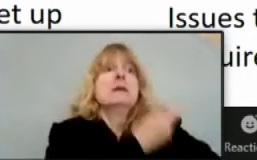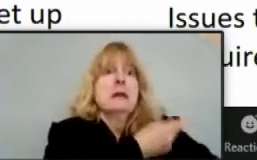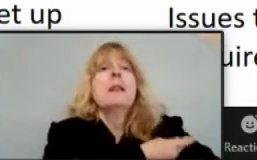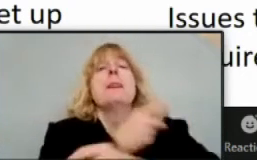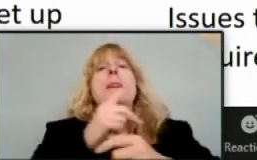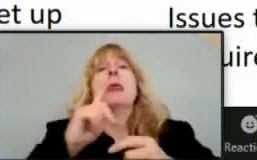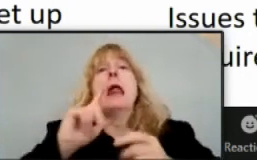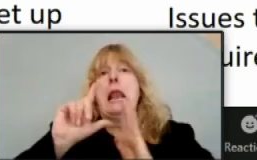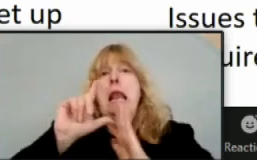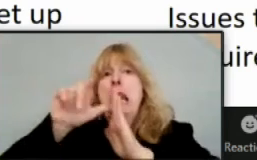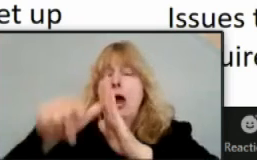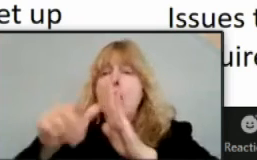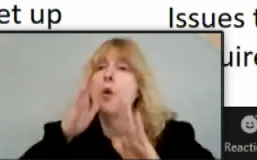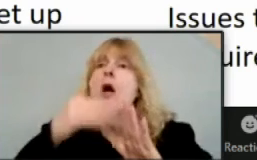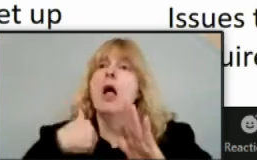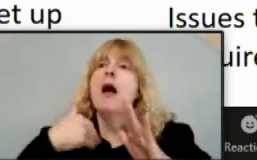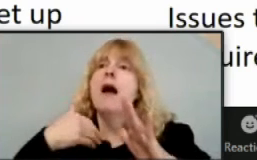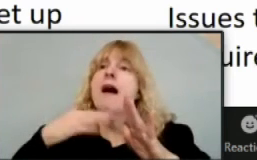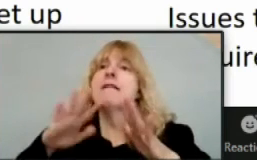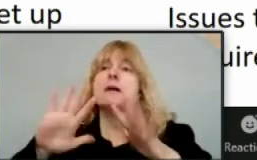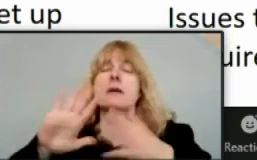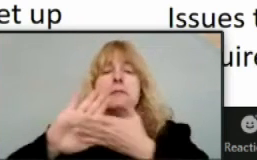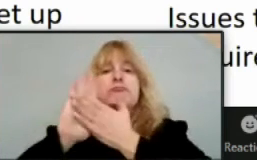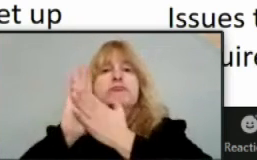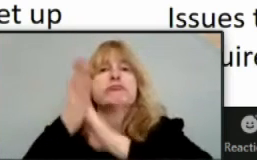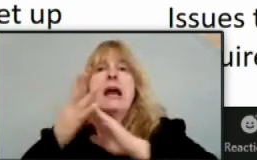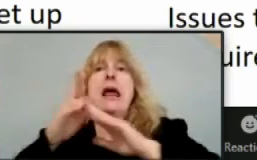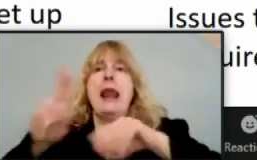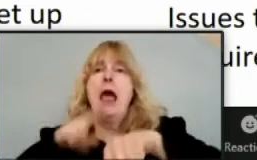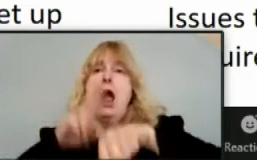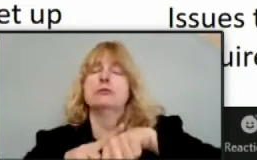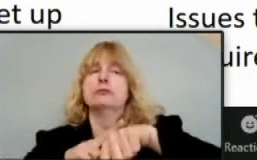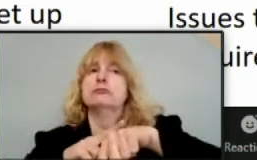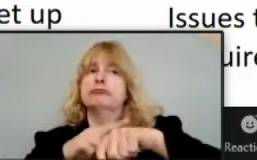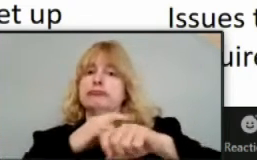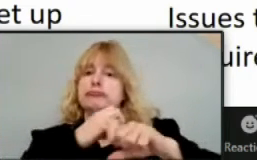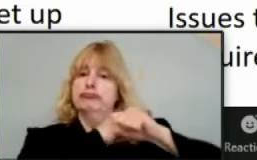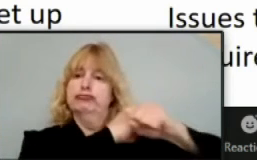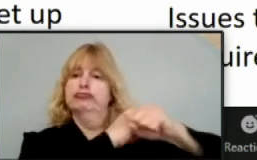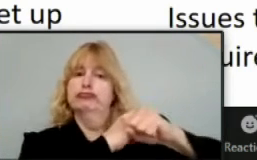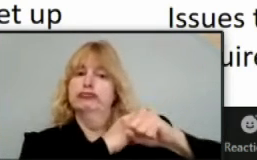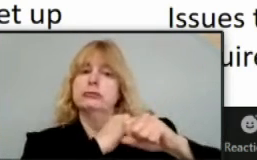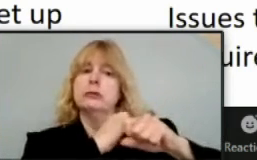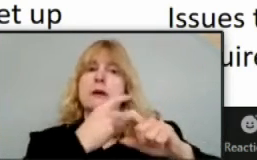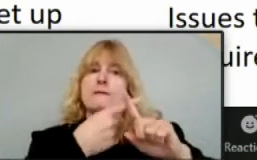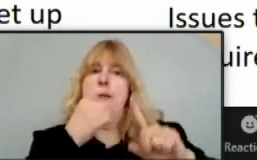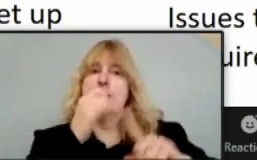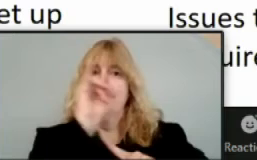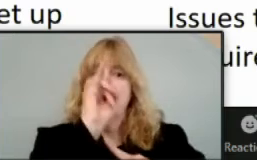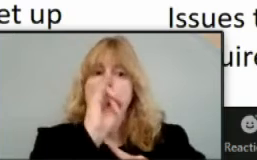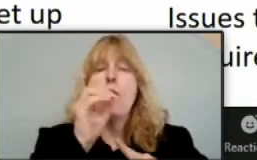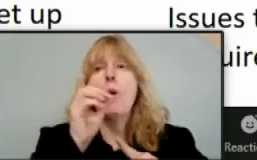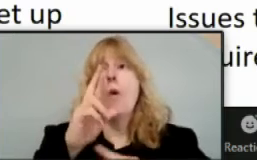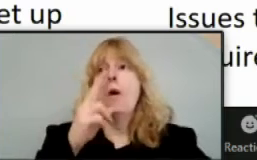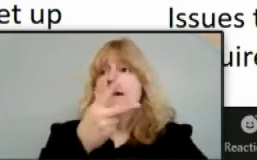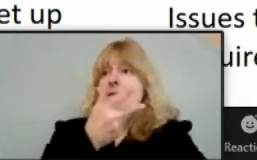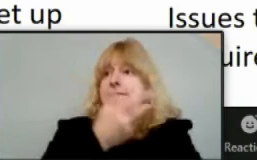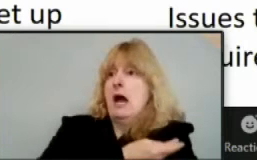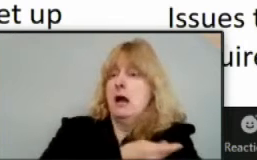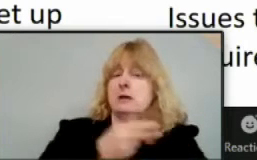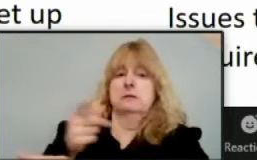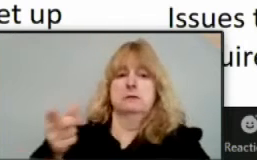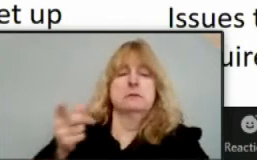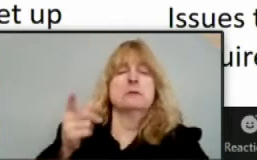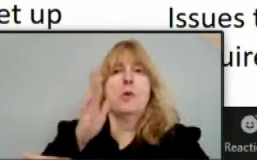how long immunity lasts, or the vaccine protection. And we know that the